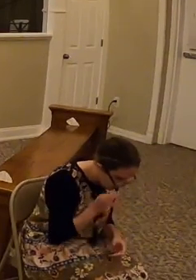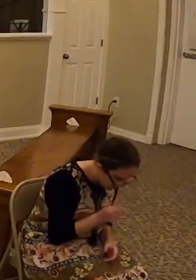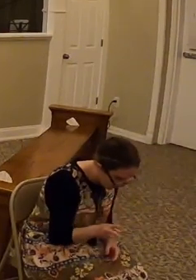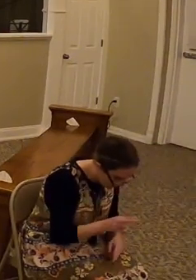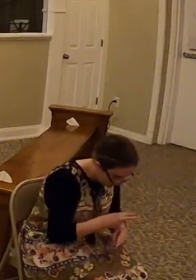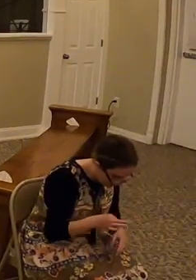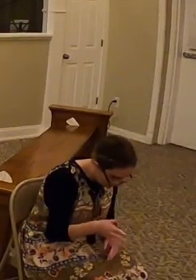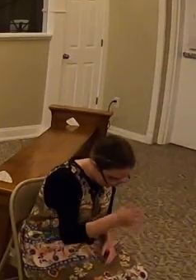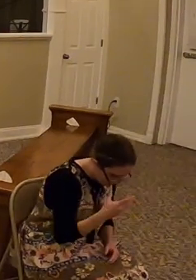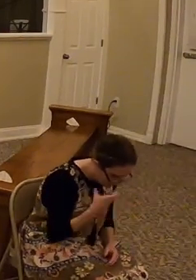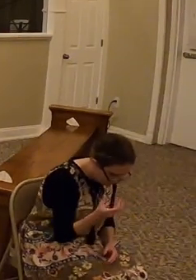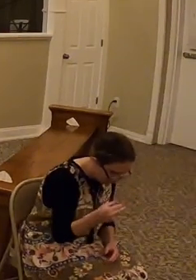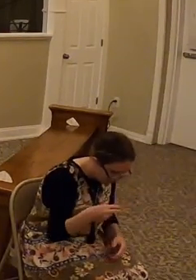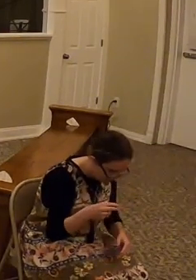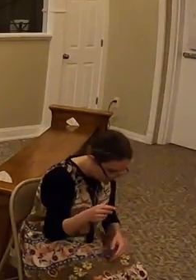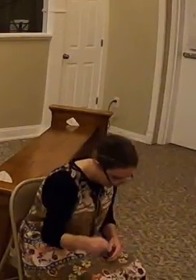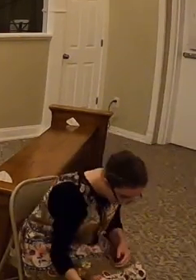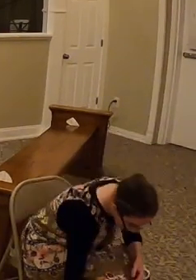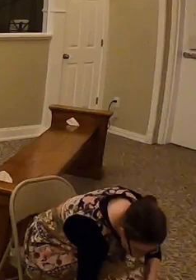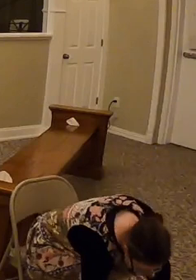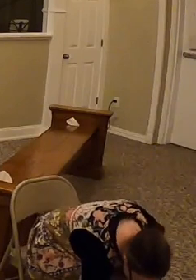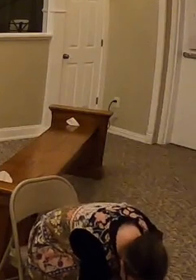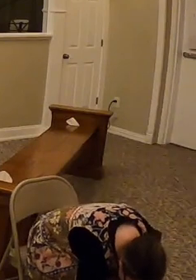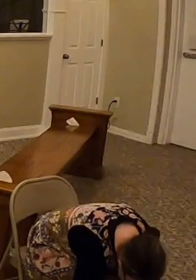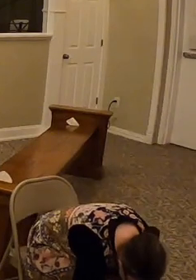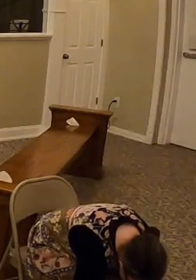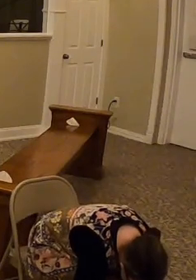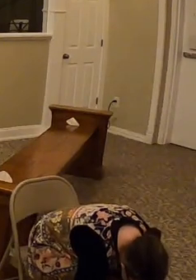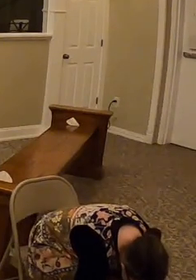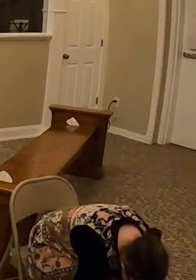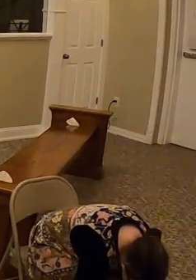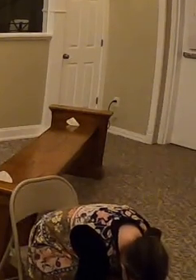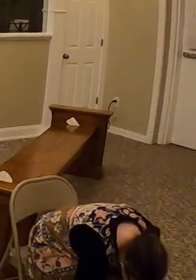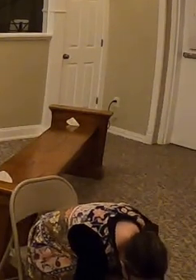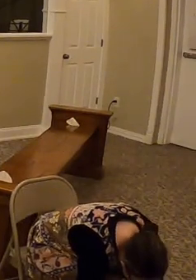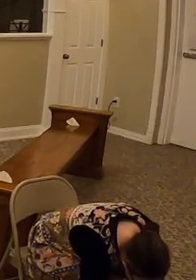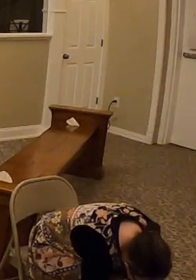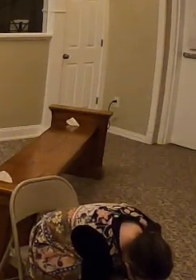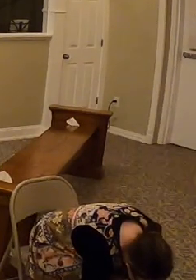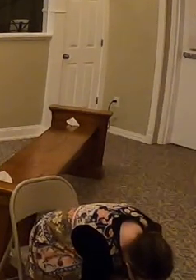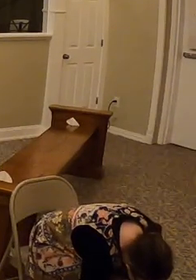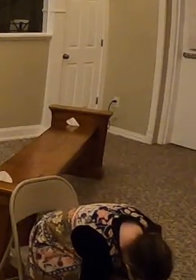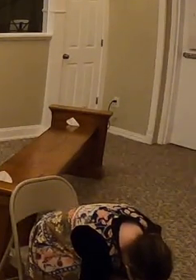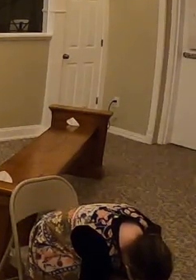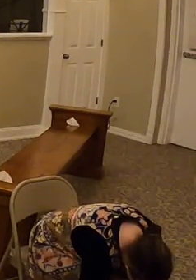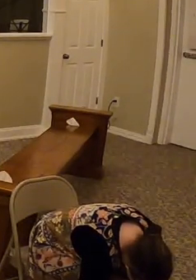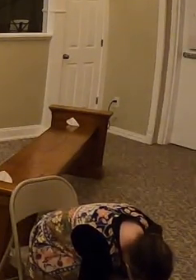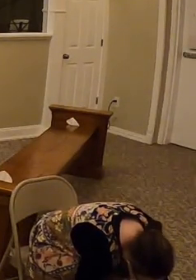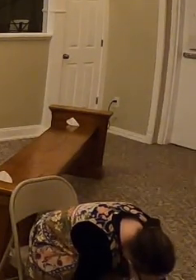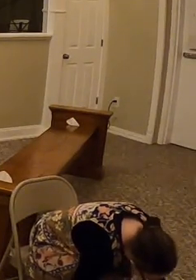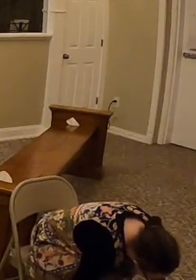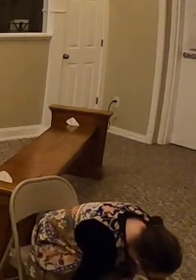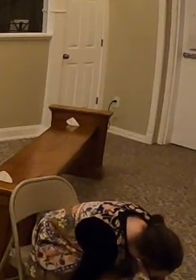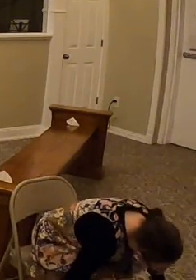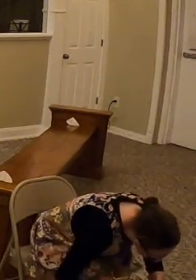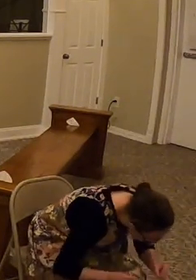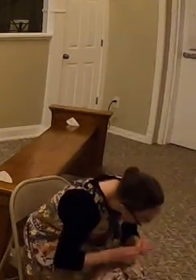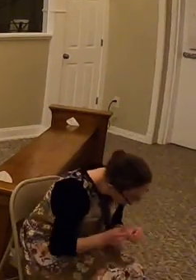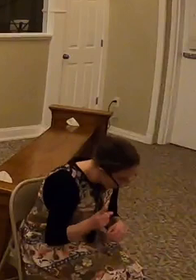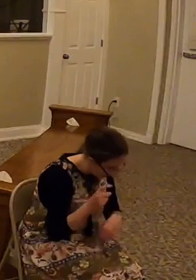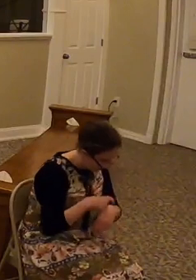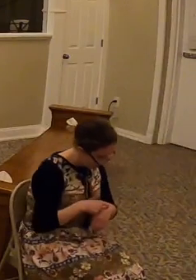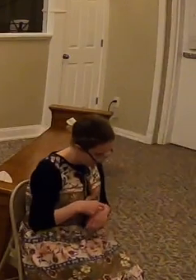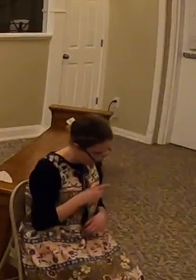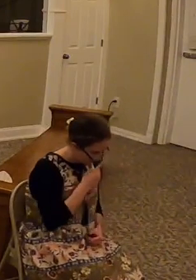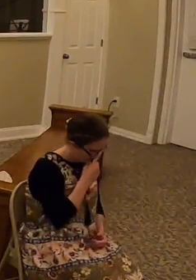they were used of God to call out false prophets and false priests. Hallelujah. Amen. More than one